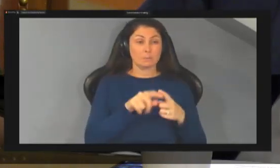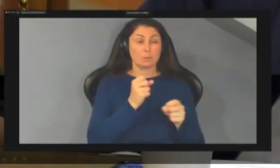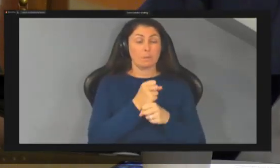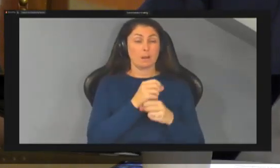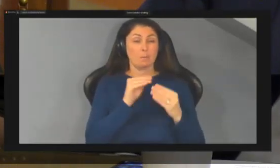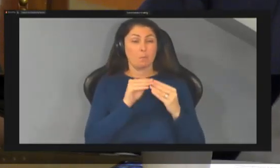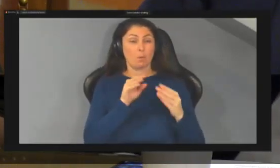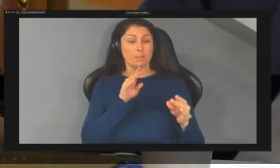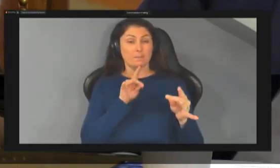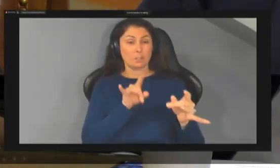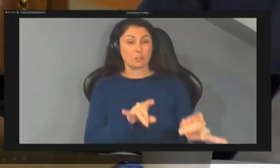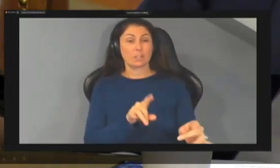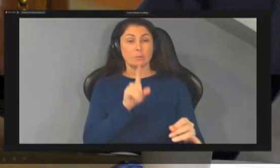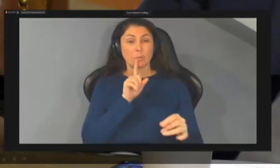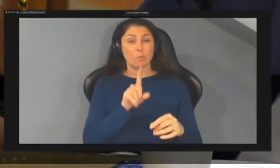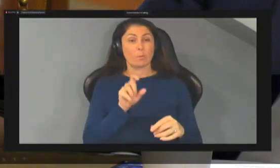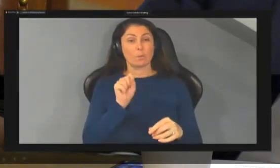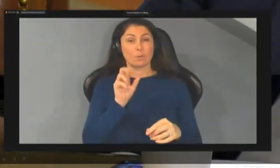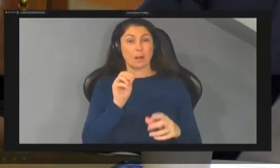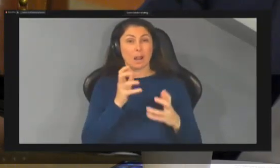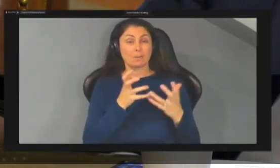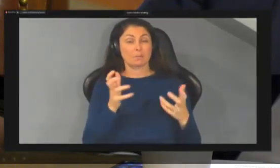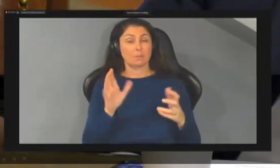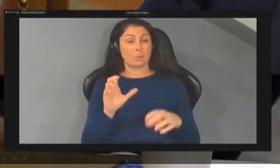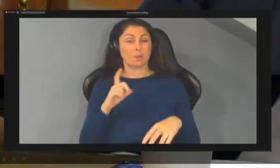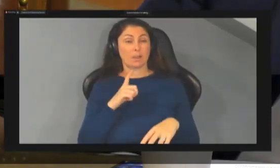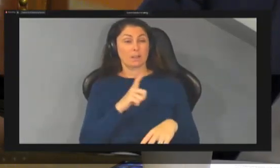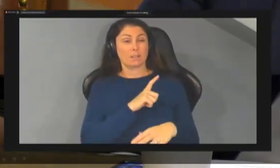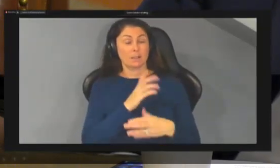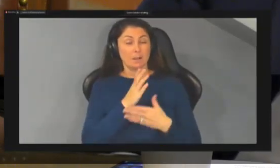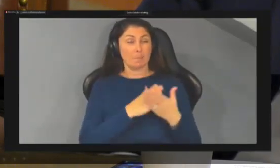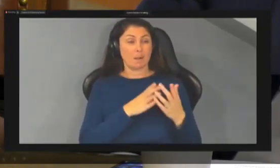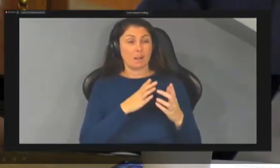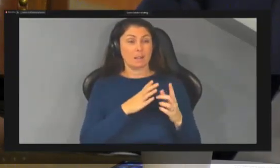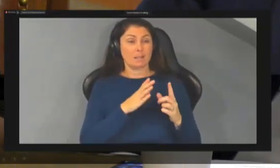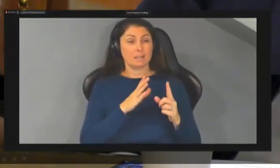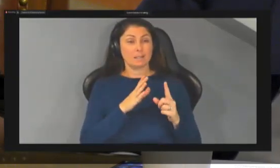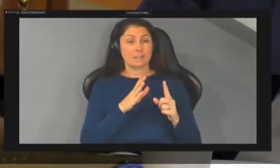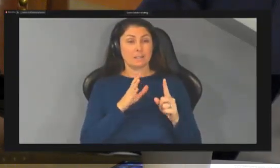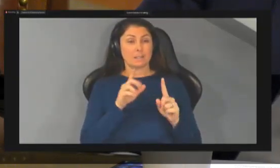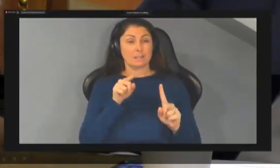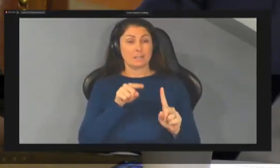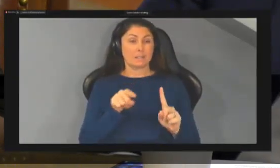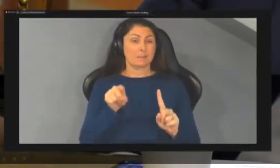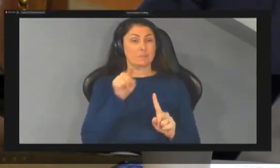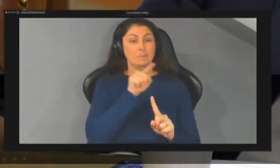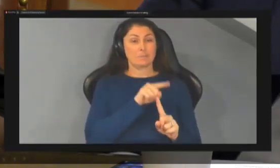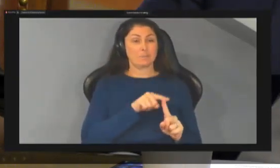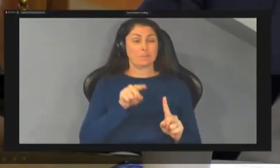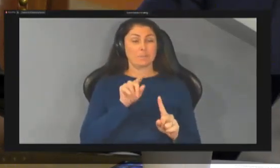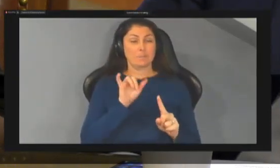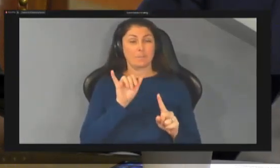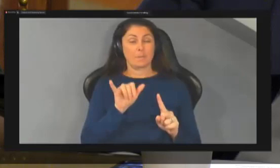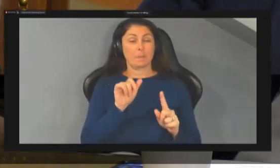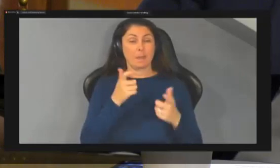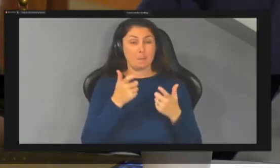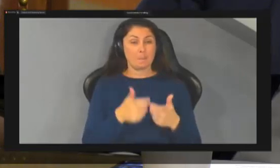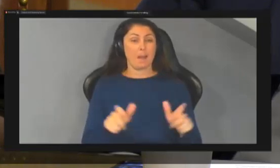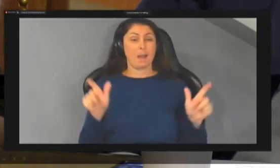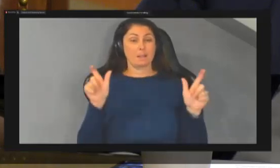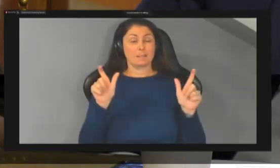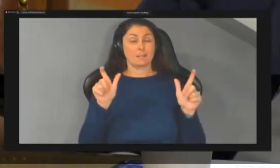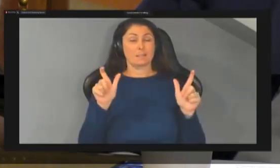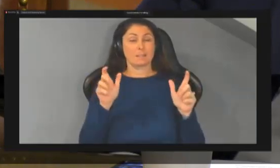that they're not so much doing the legislative pieces around the edges of, you know, the massive amounts of